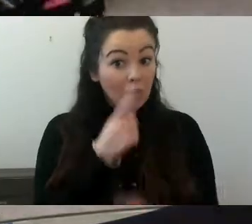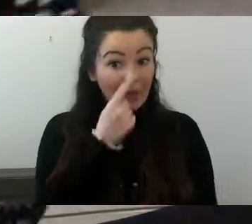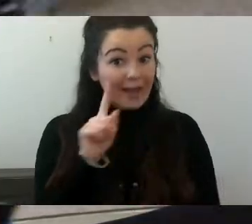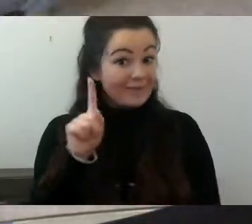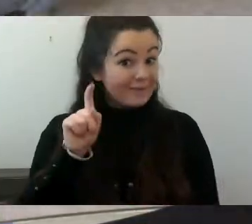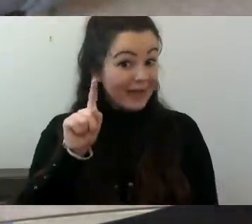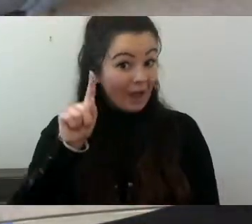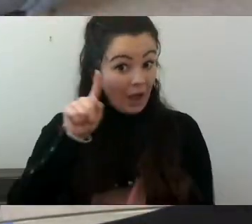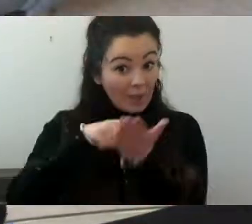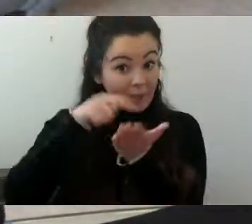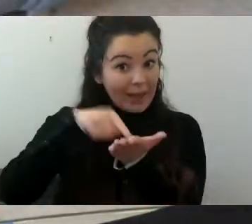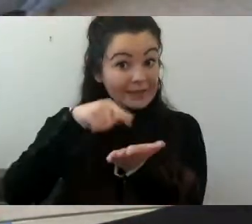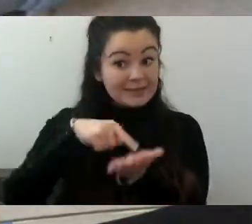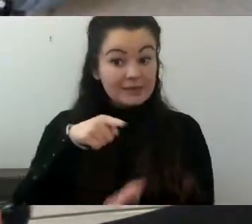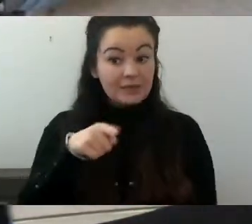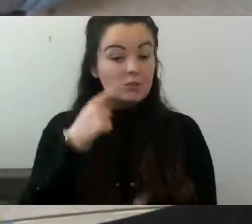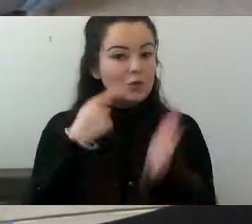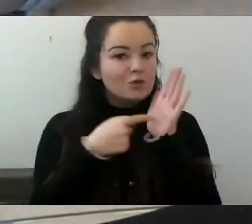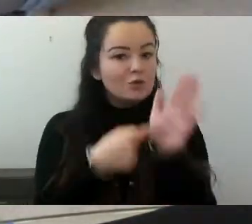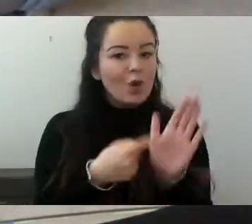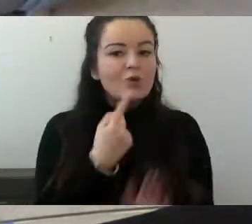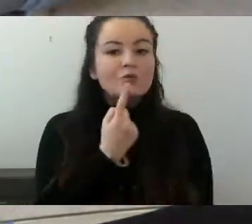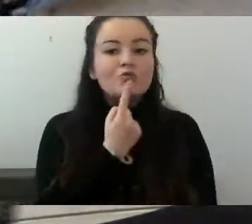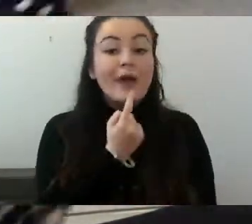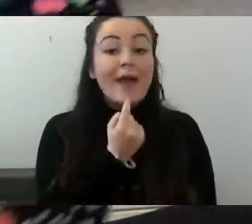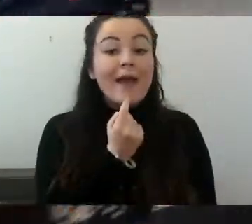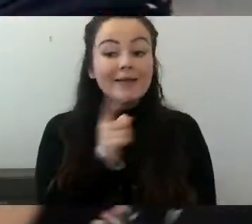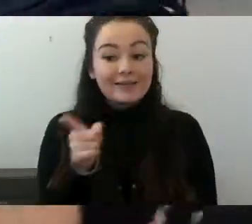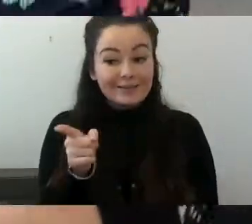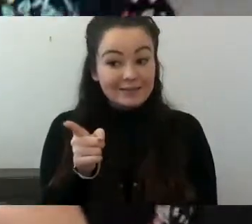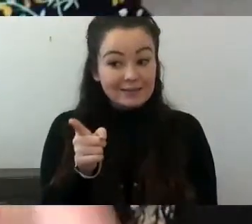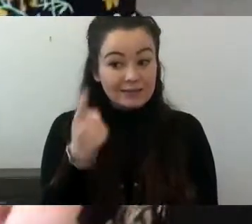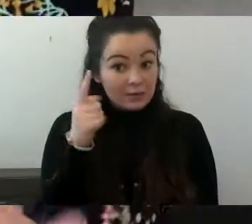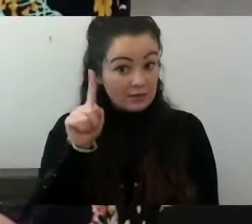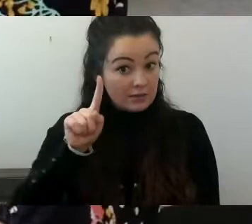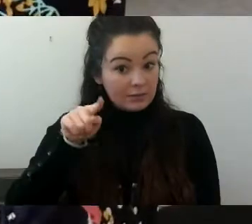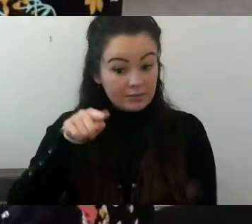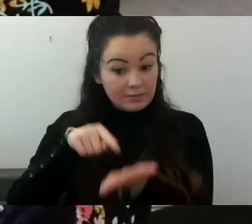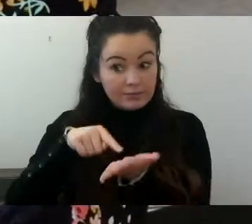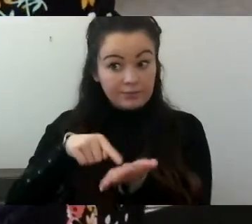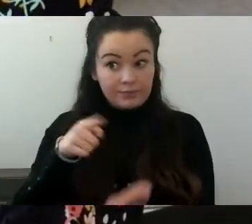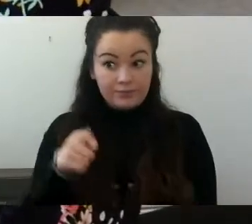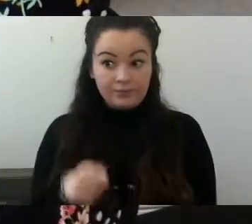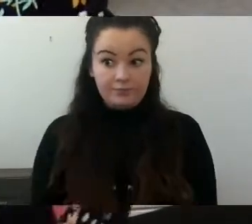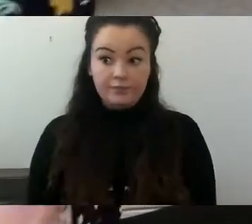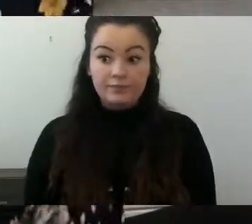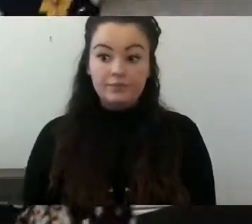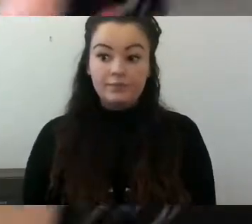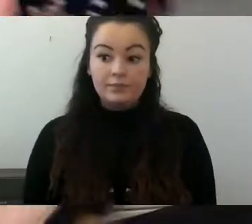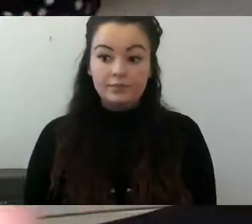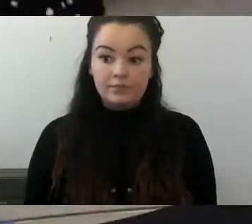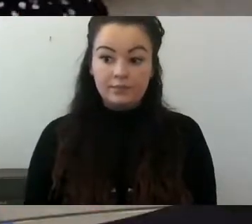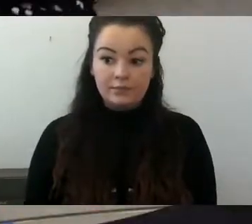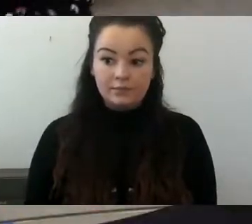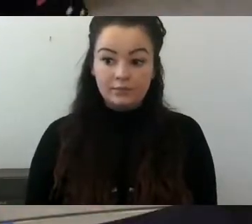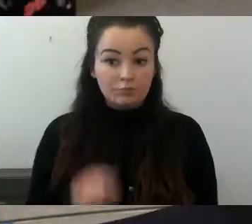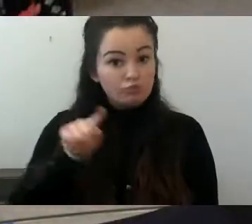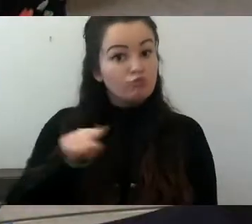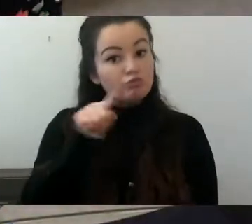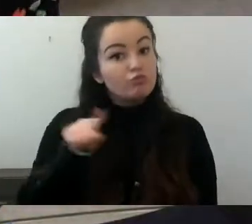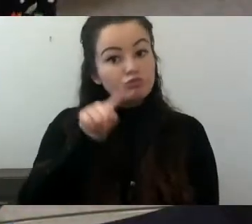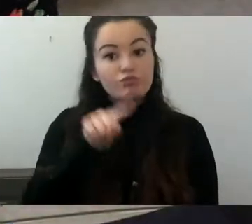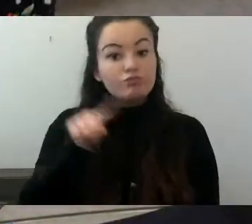You can do some finger painting. So let me show you with the red. I'm going to do red next. So just put my finger in like